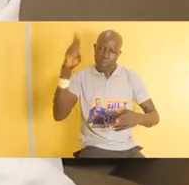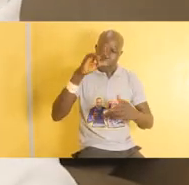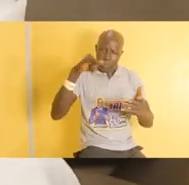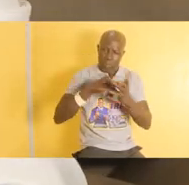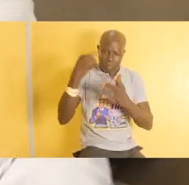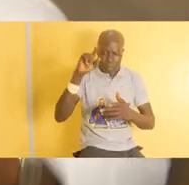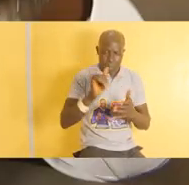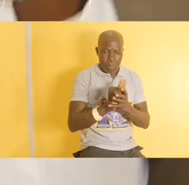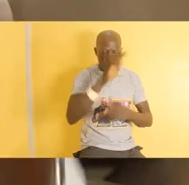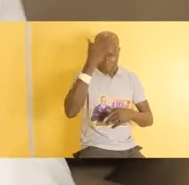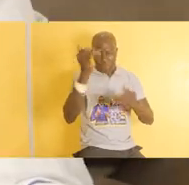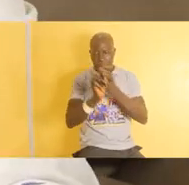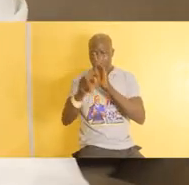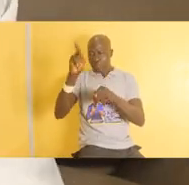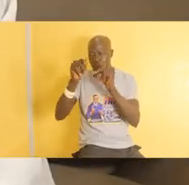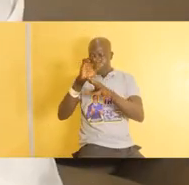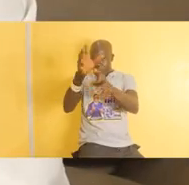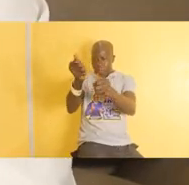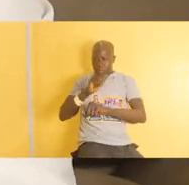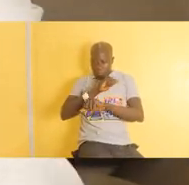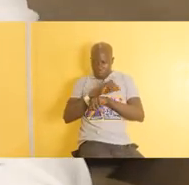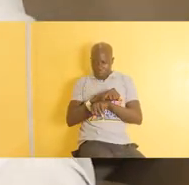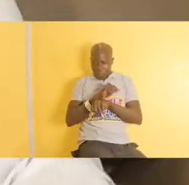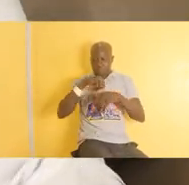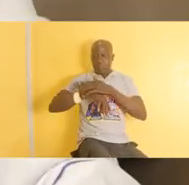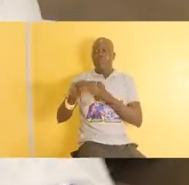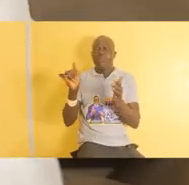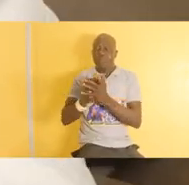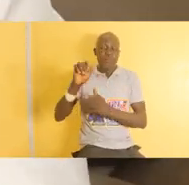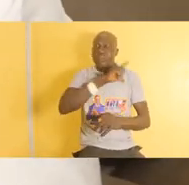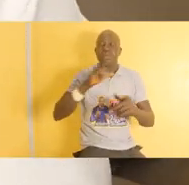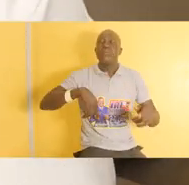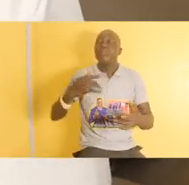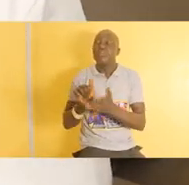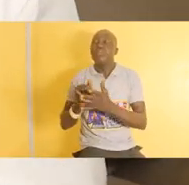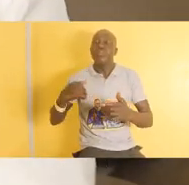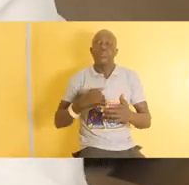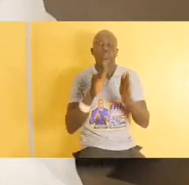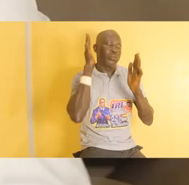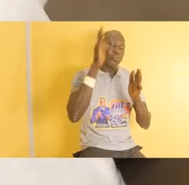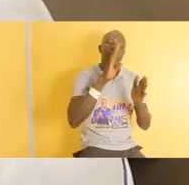for you. Because I hear you almost silly. Because they bind you down. Oh, no, said, we